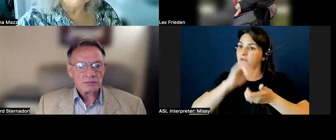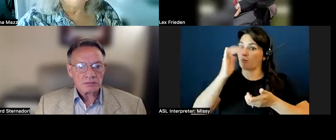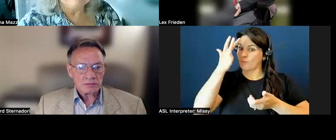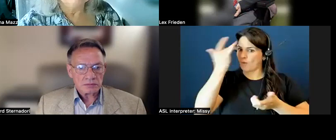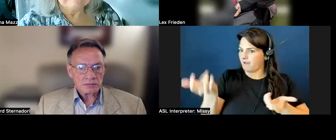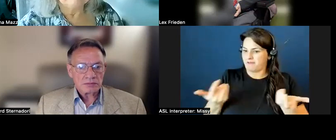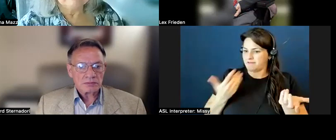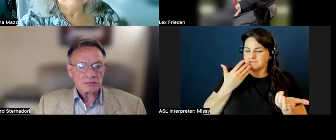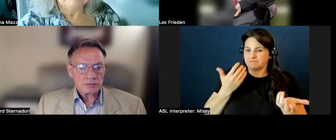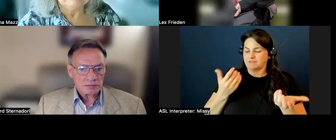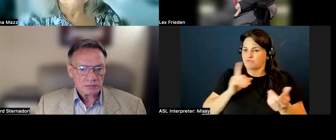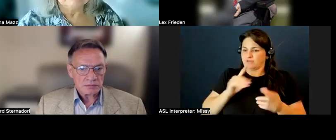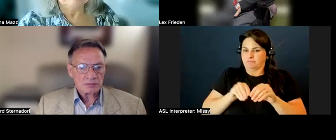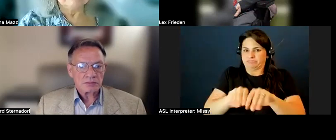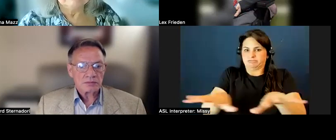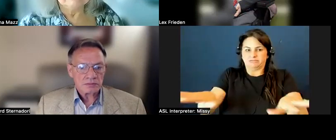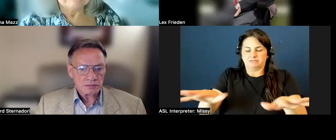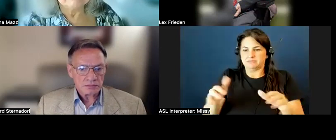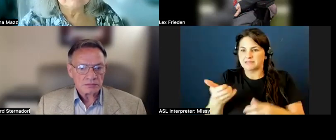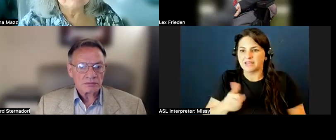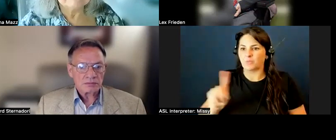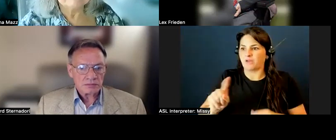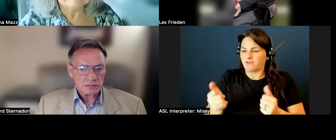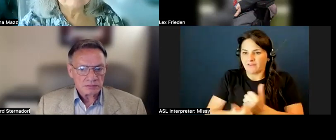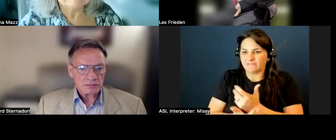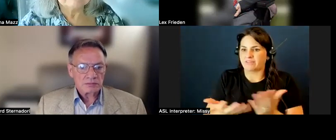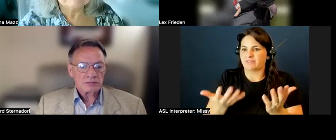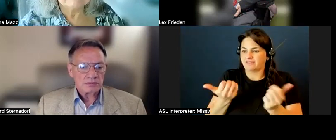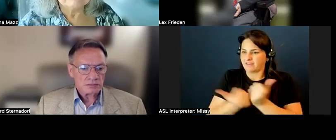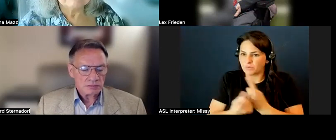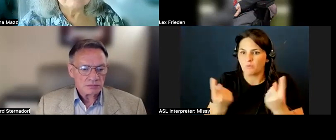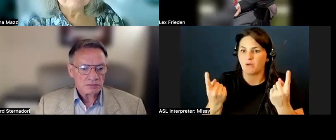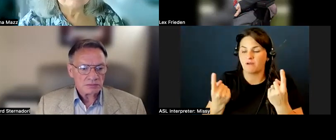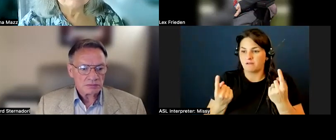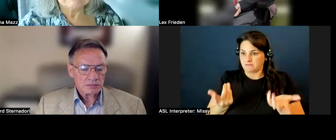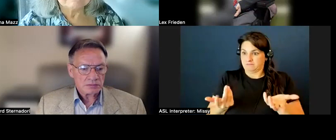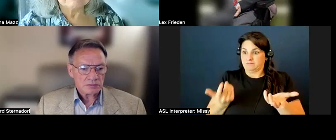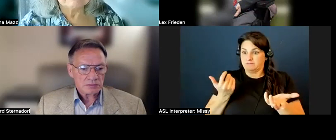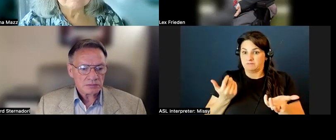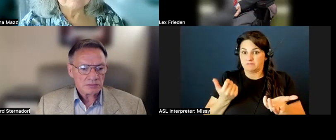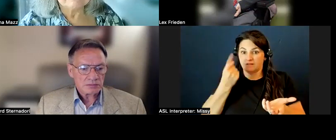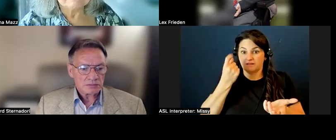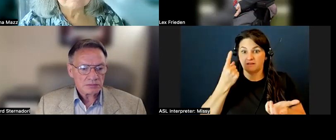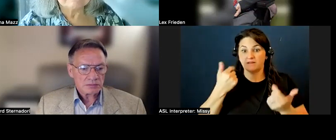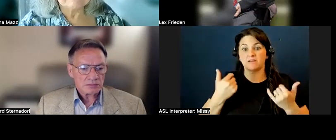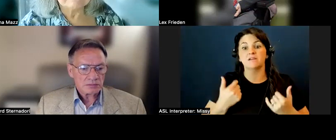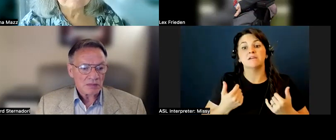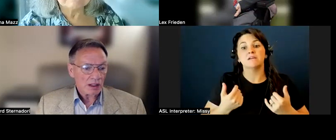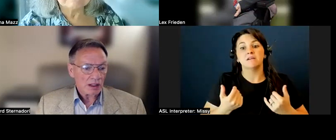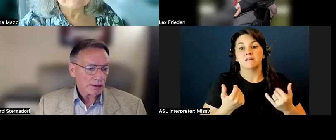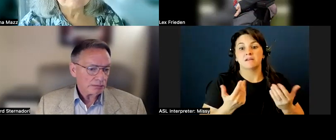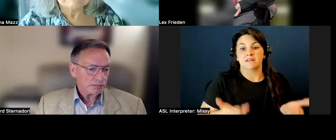across, everything. And that if people understand that and look at that, and, I'm in a disability studies program here